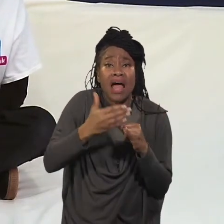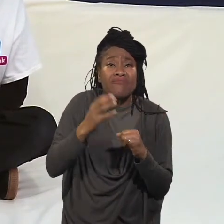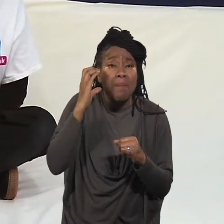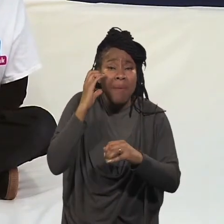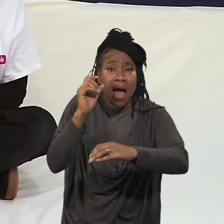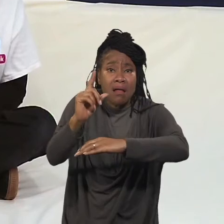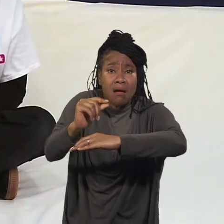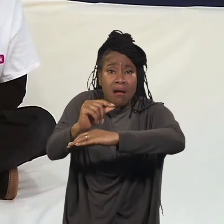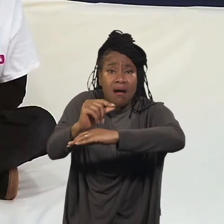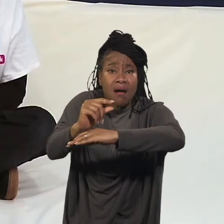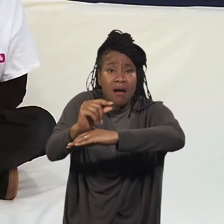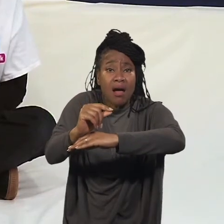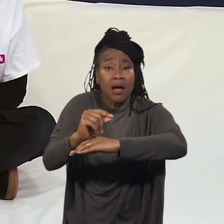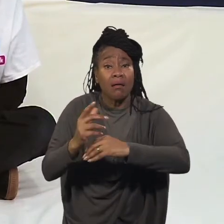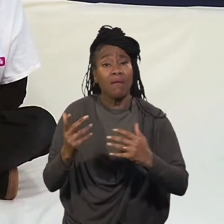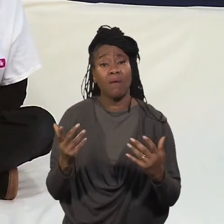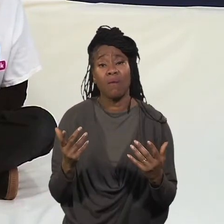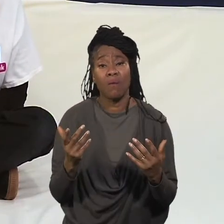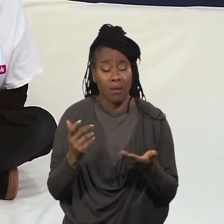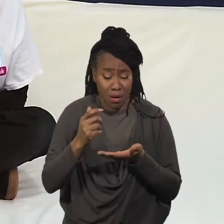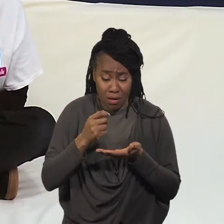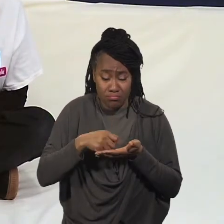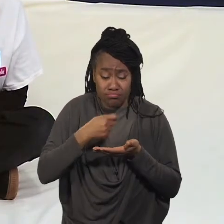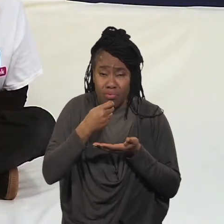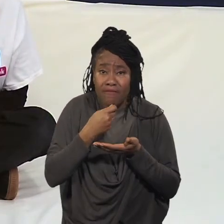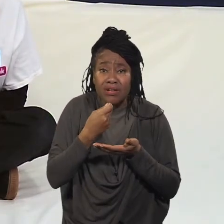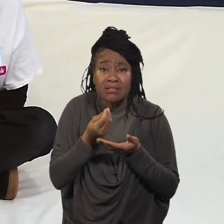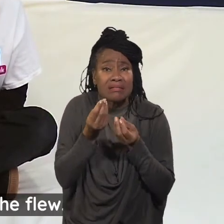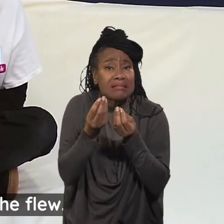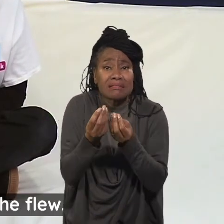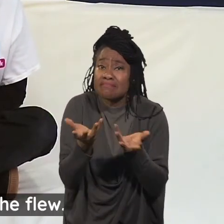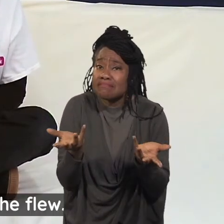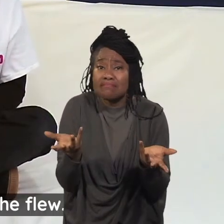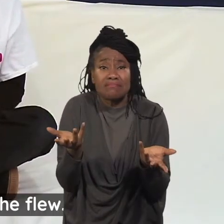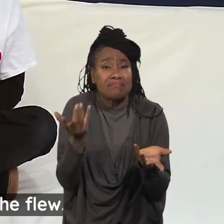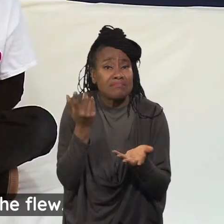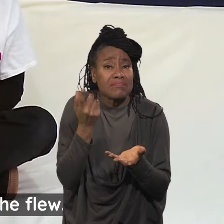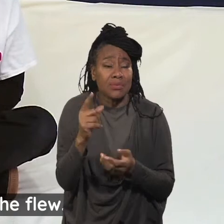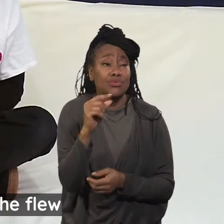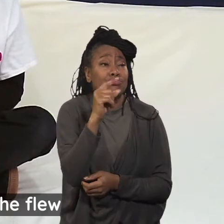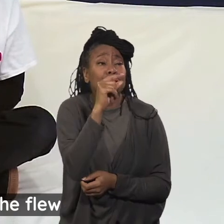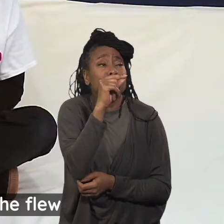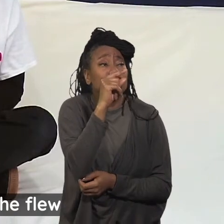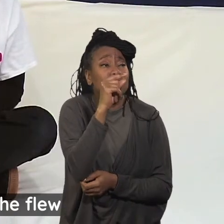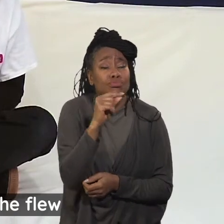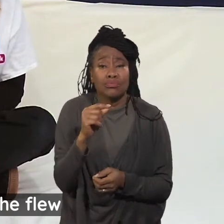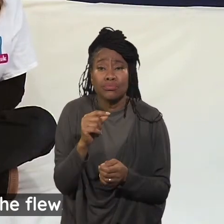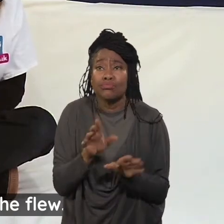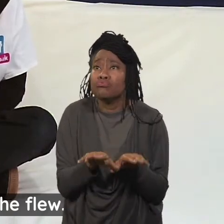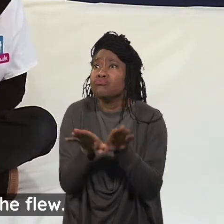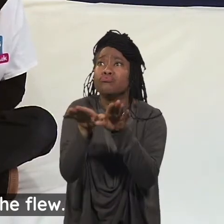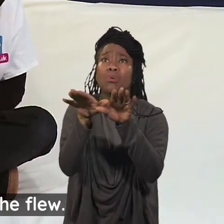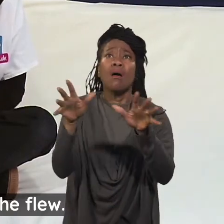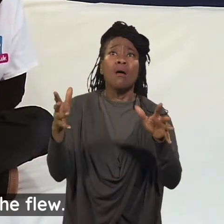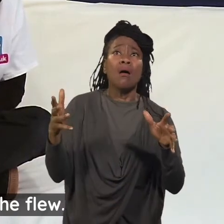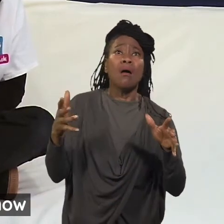Oh, we have no breakfast to give you, with a single cheek. Away he